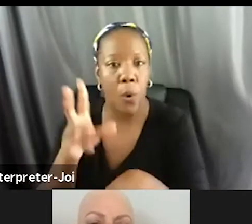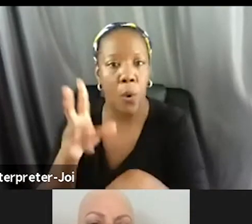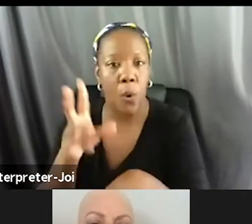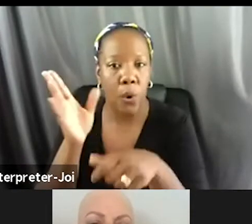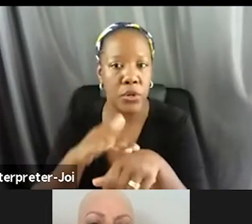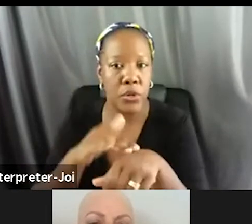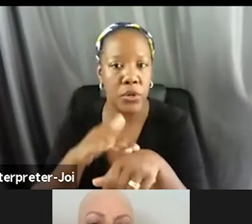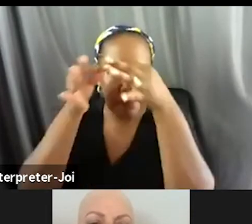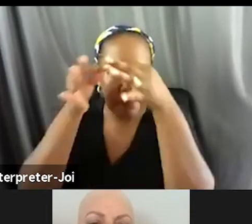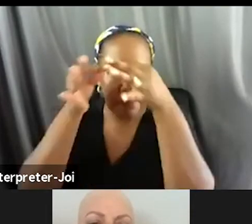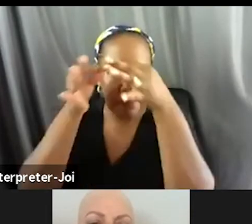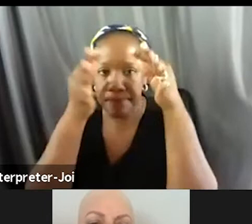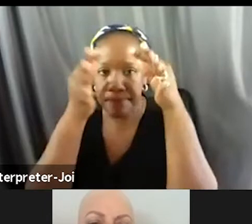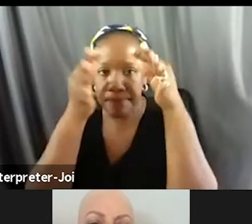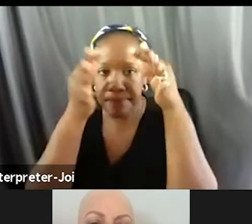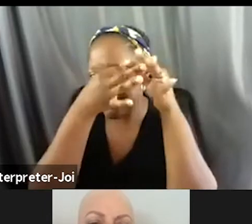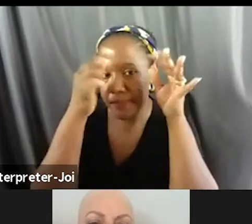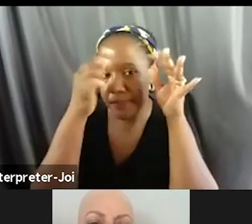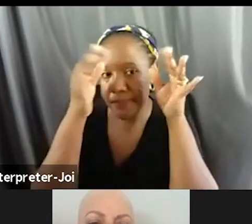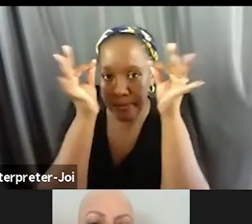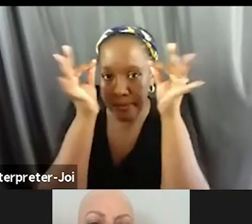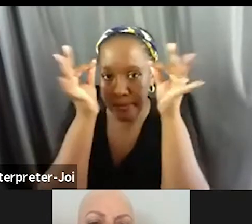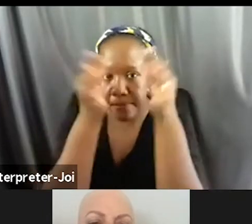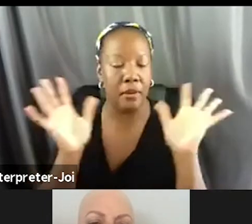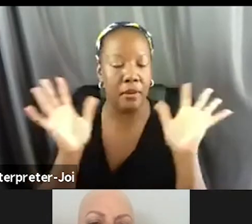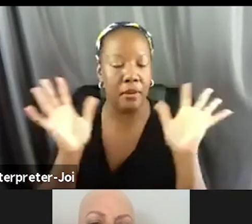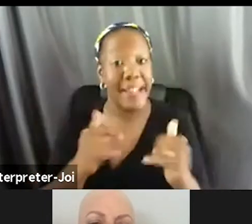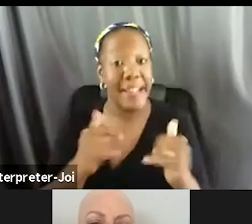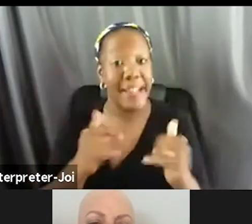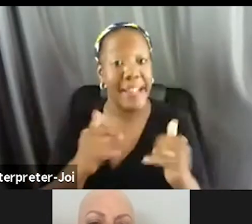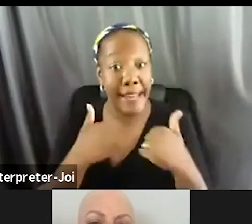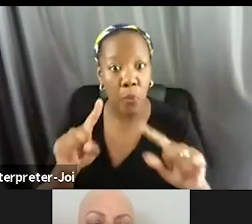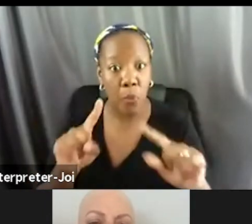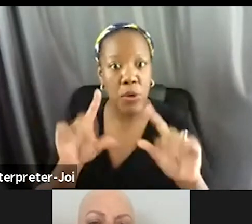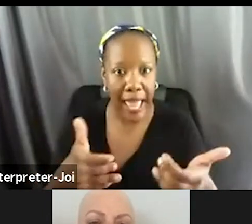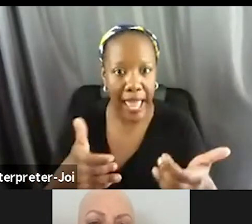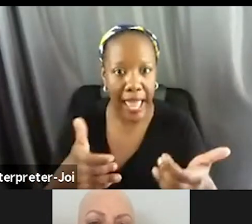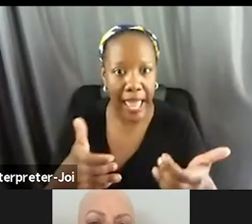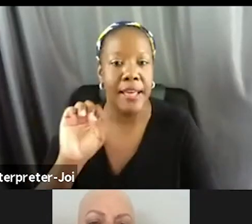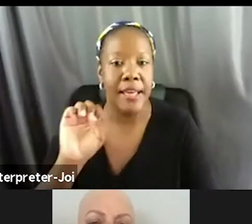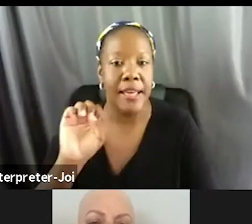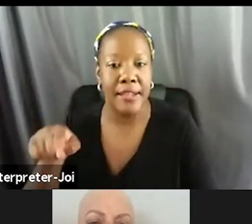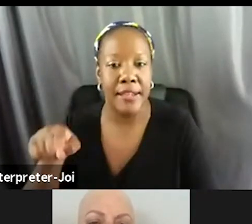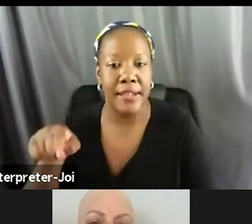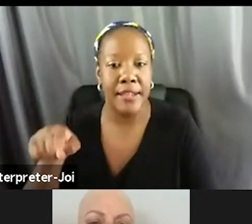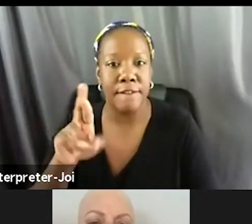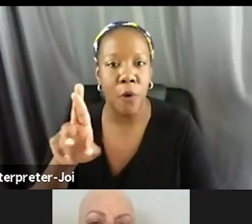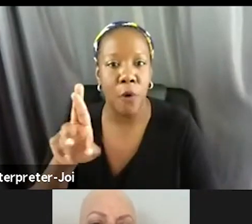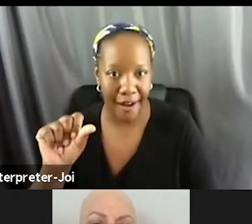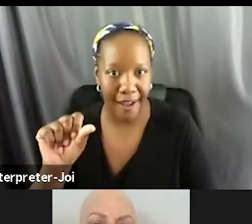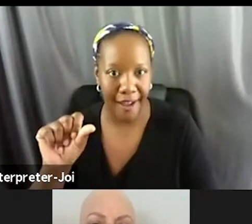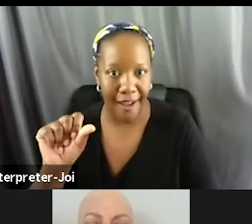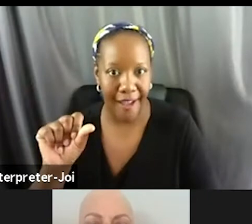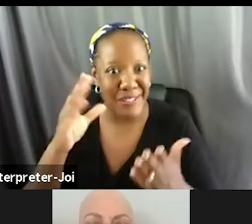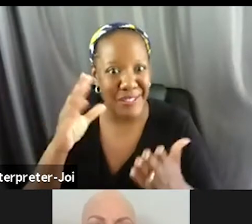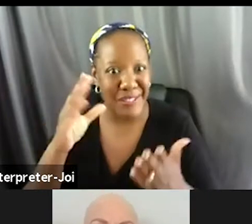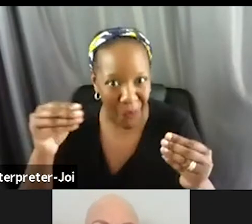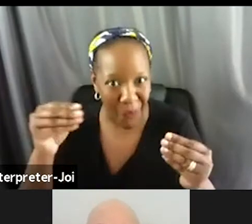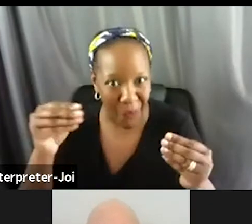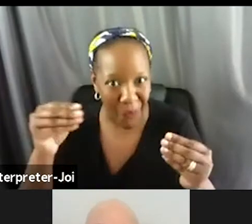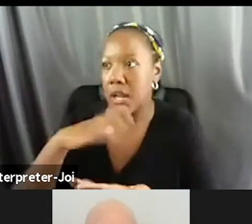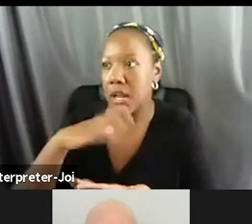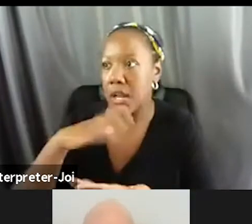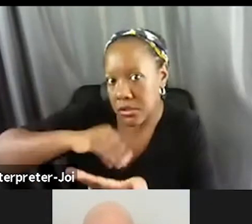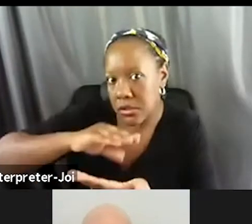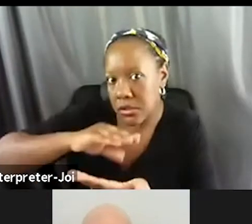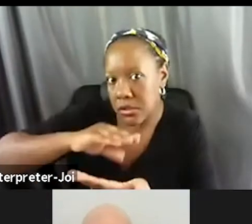great. I took a class, like I went to Sephora and I was like, I'm going to learn how to put eyebrows on. And it was